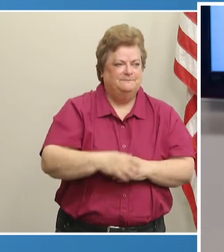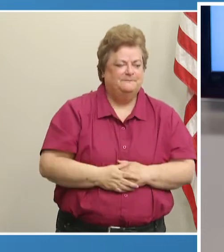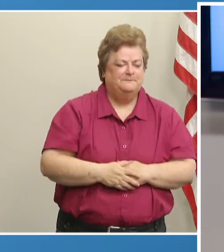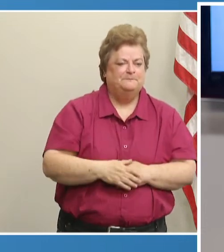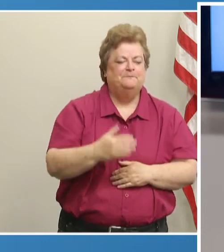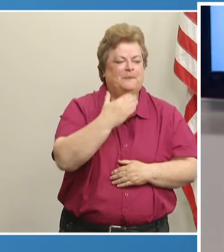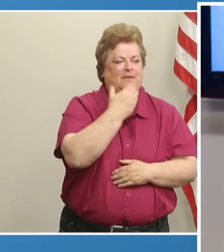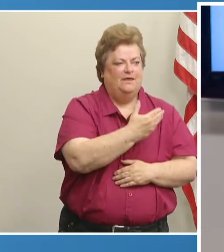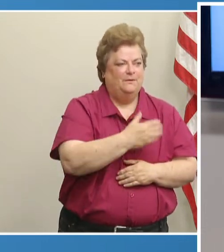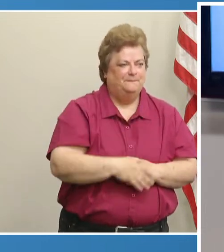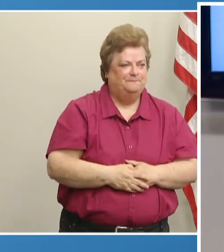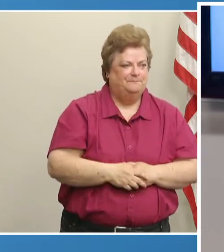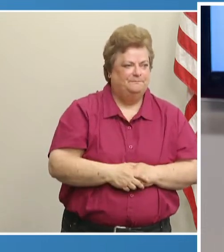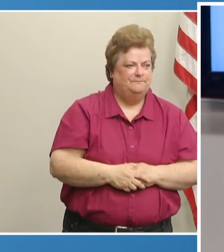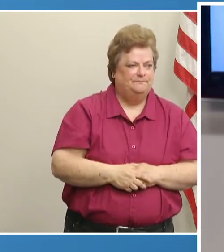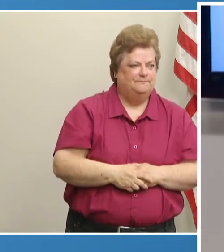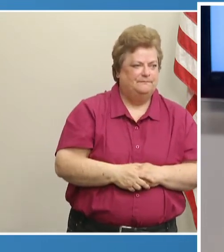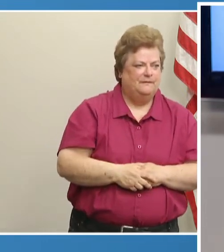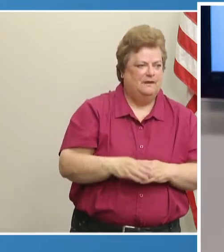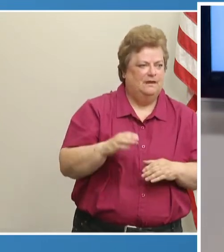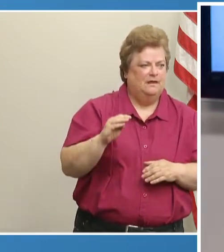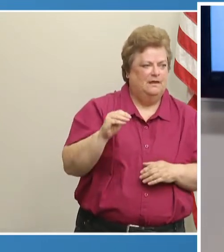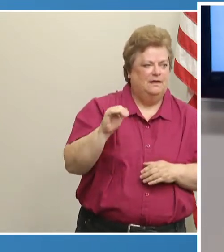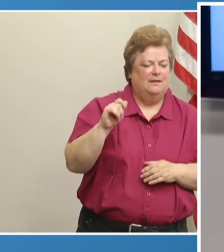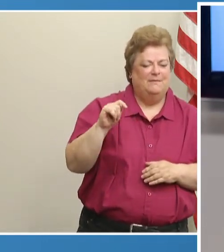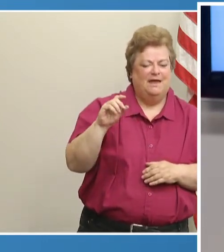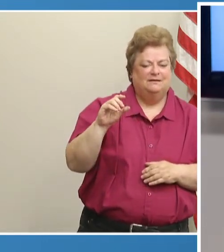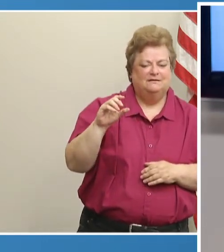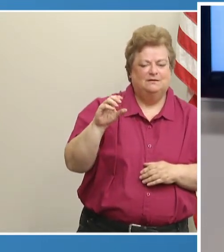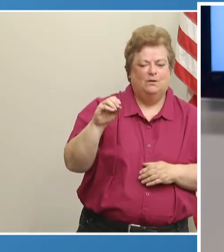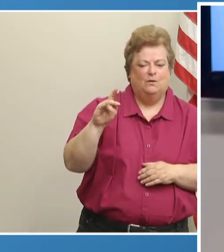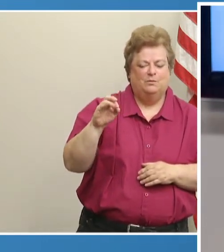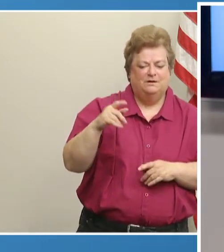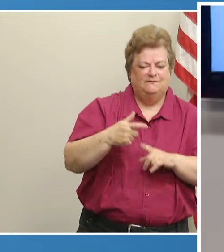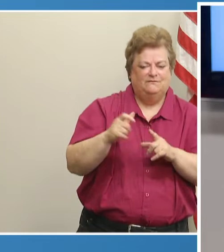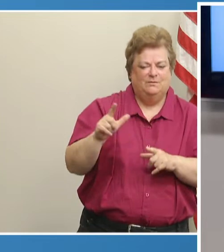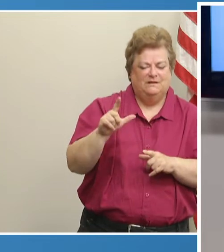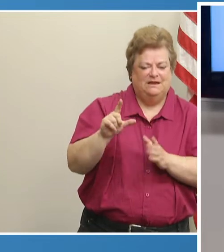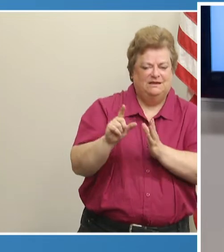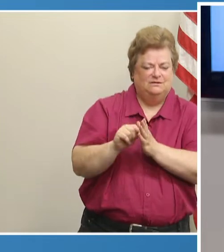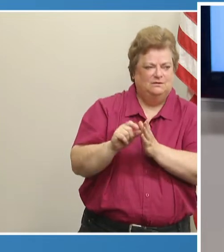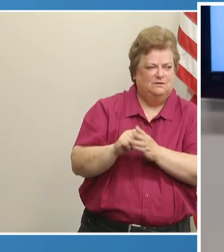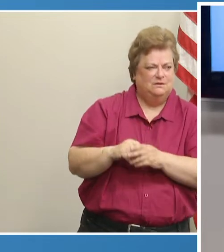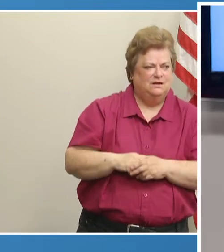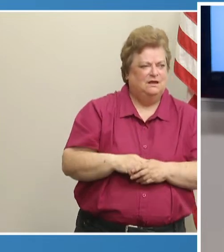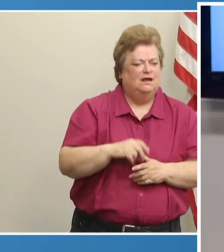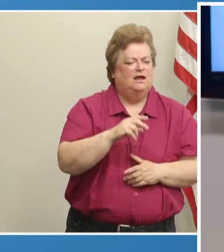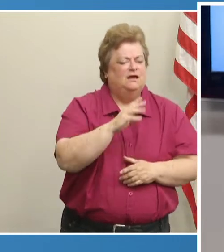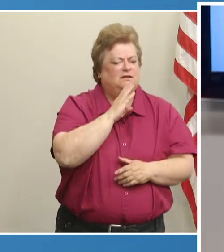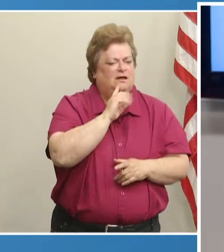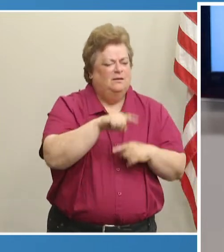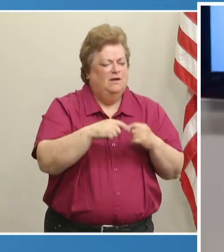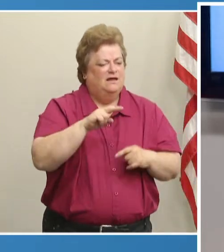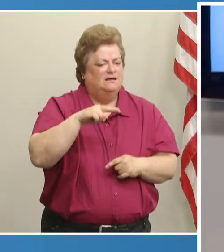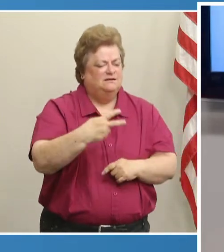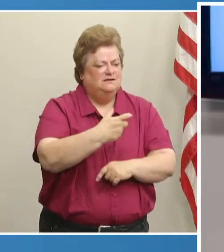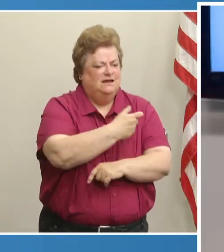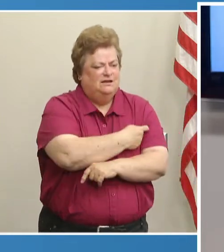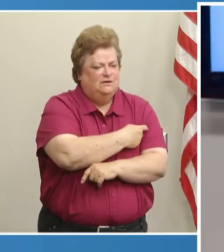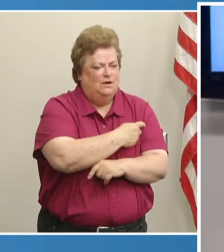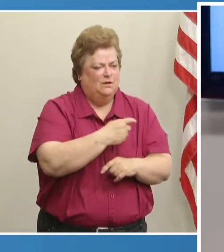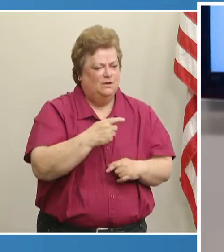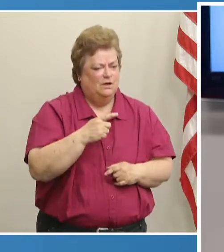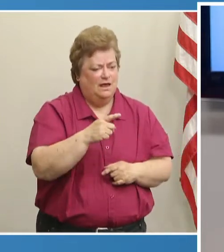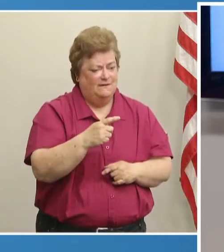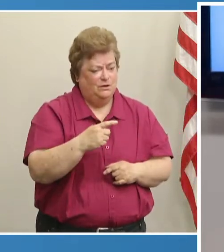Thank you. Mm-hmm. Hey, Pat, this is Matt Olberding again. That made me think of a question. Speaking of second doses, have you guys had much of an issue